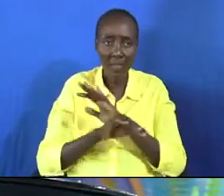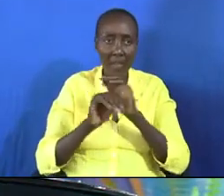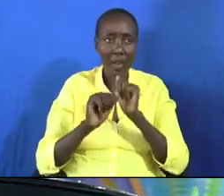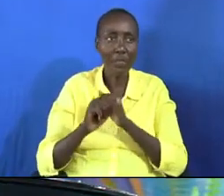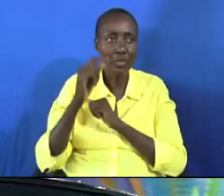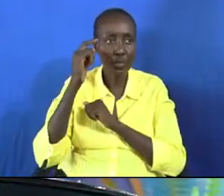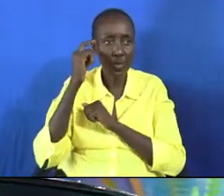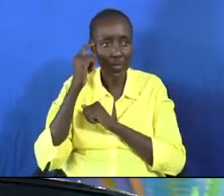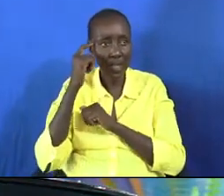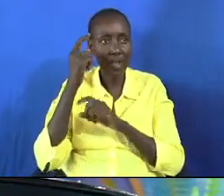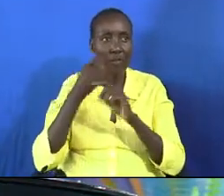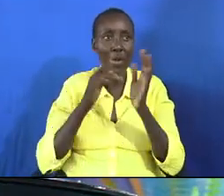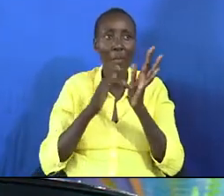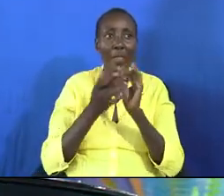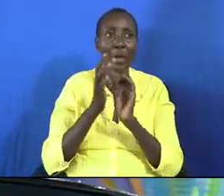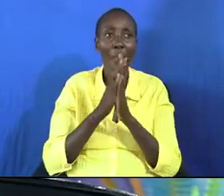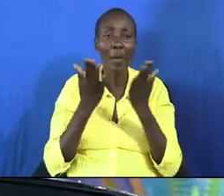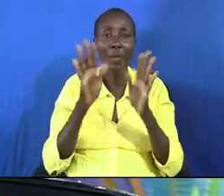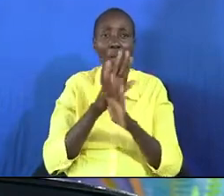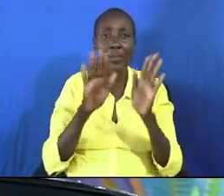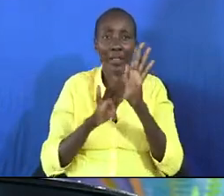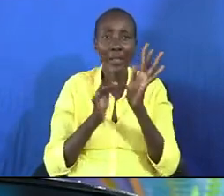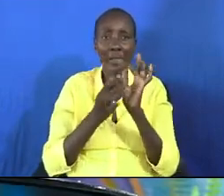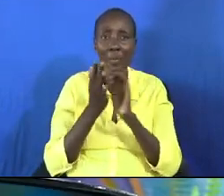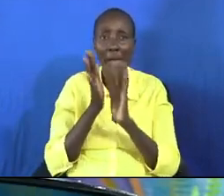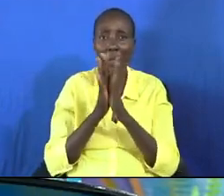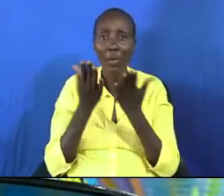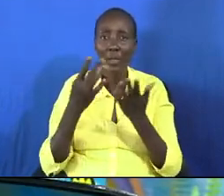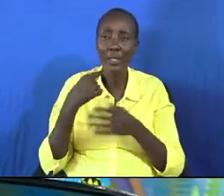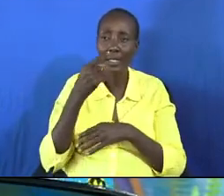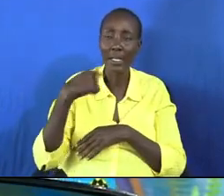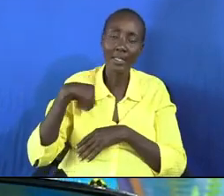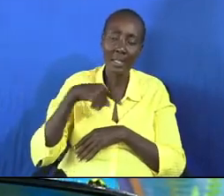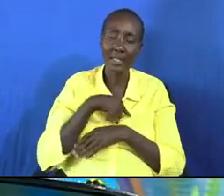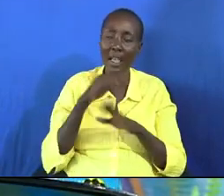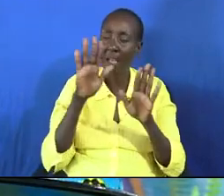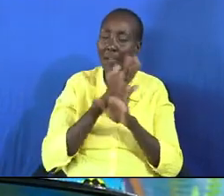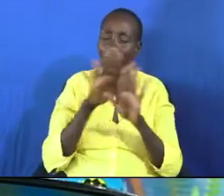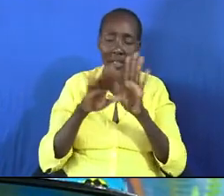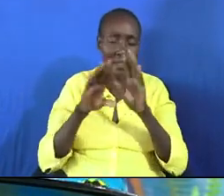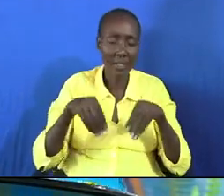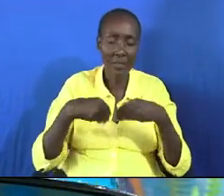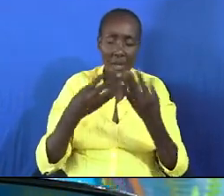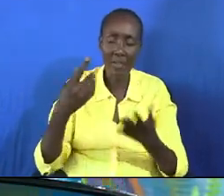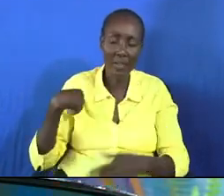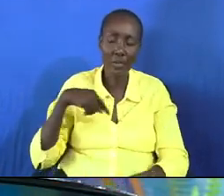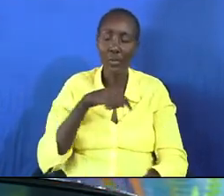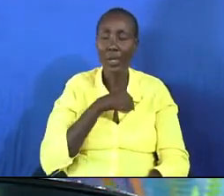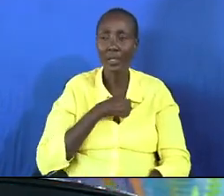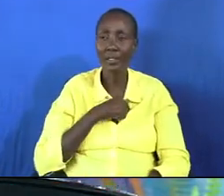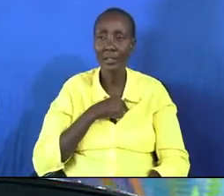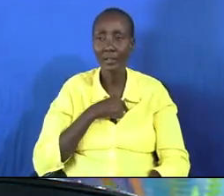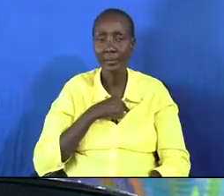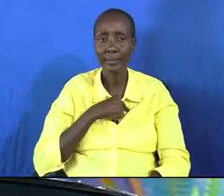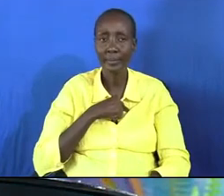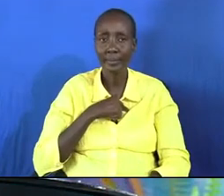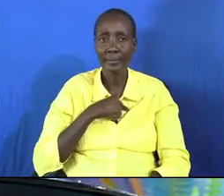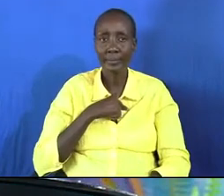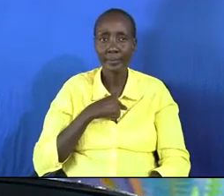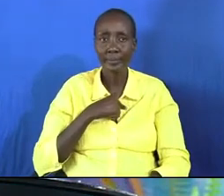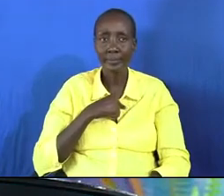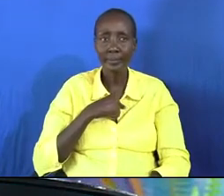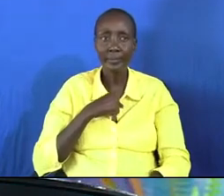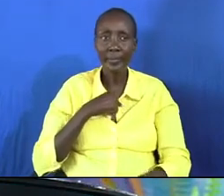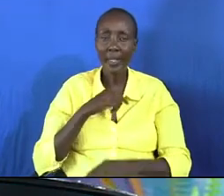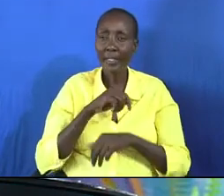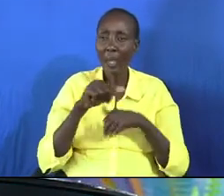think from the Bible, what the Bible tells us, all those things have been provided for us. And not just